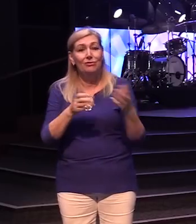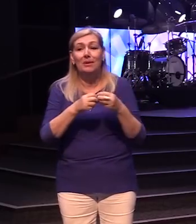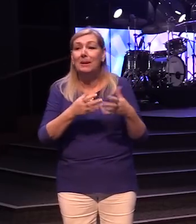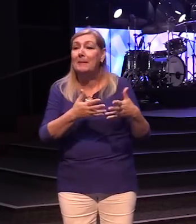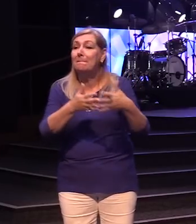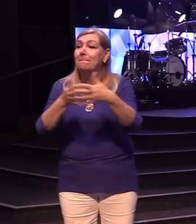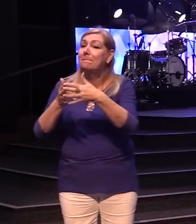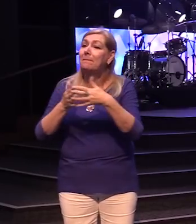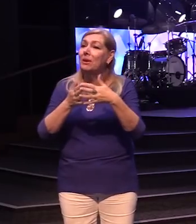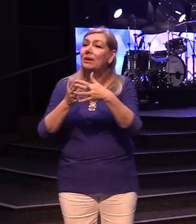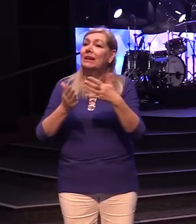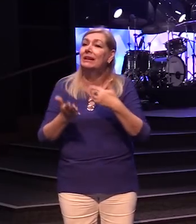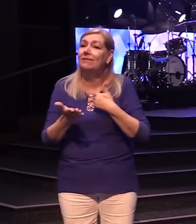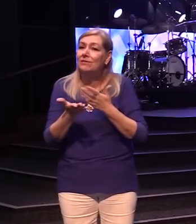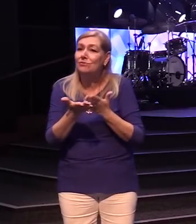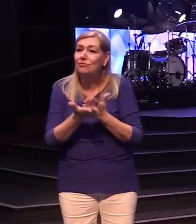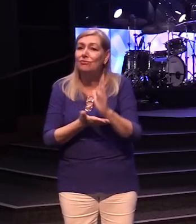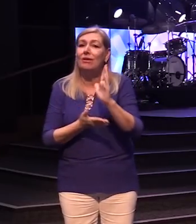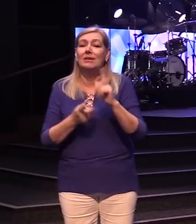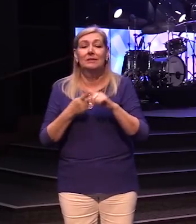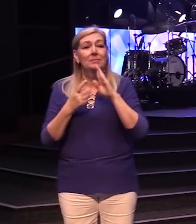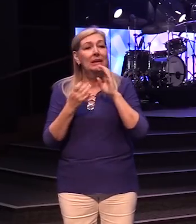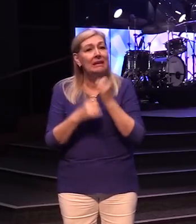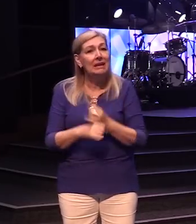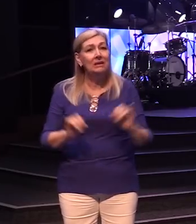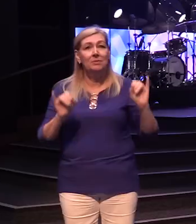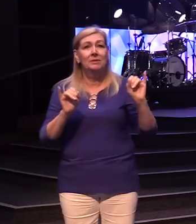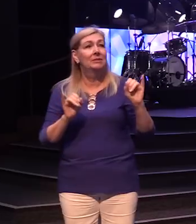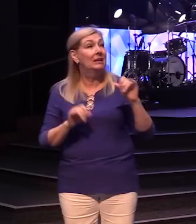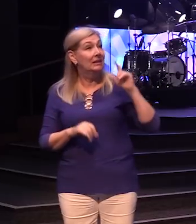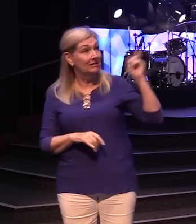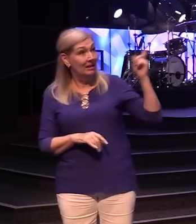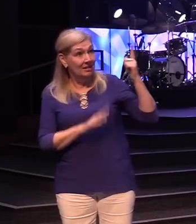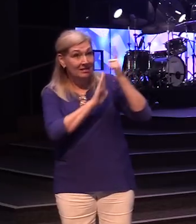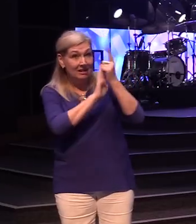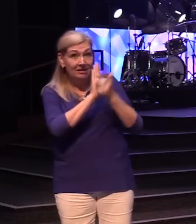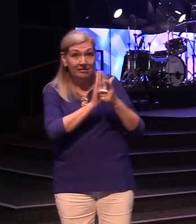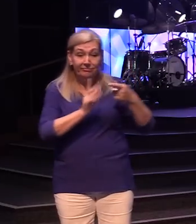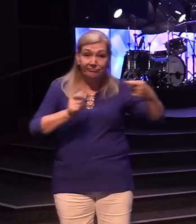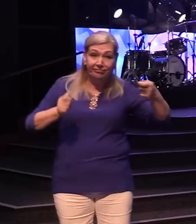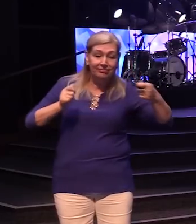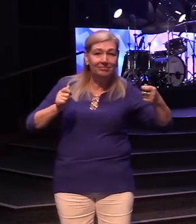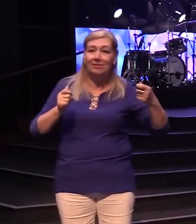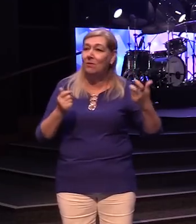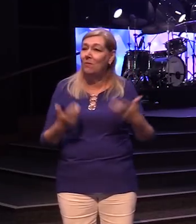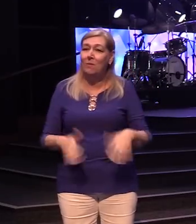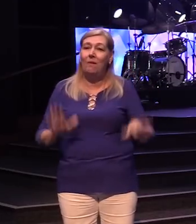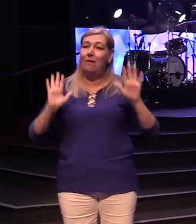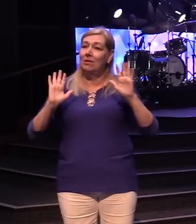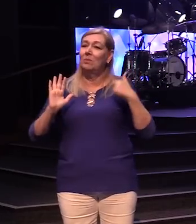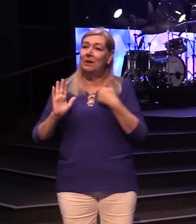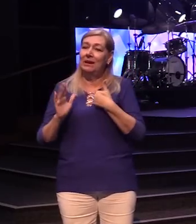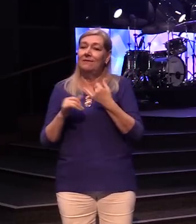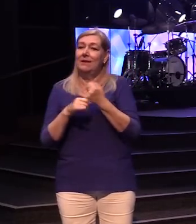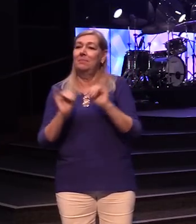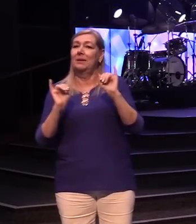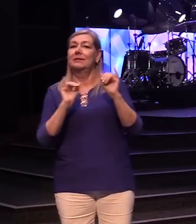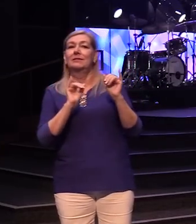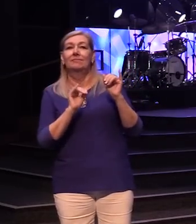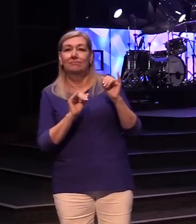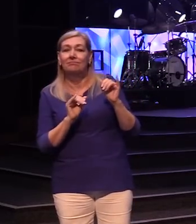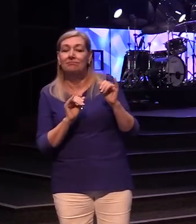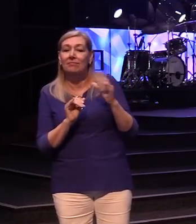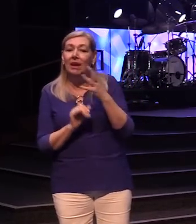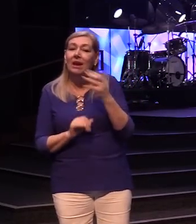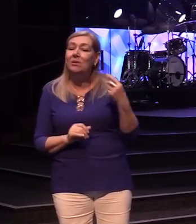and the rightness of a legal system that sees everyone of the same value and importance,